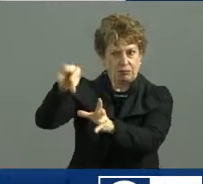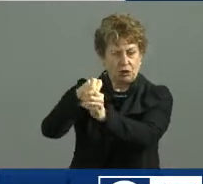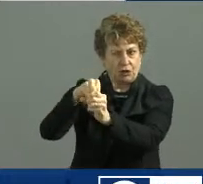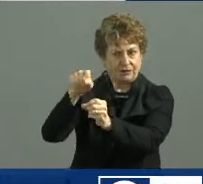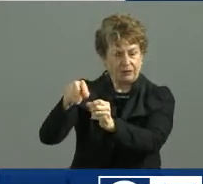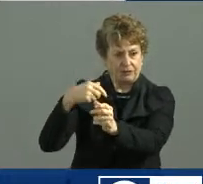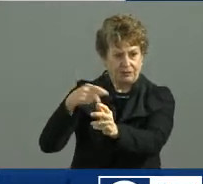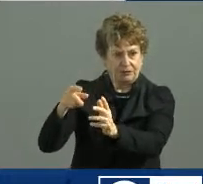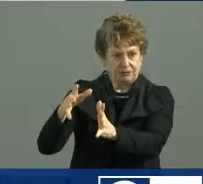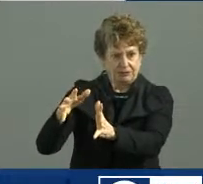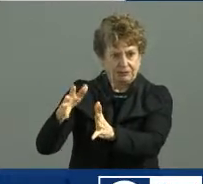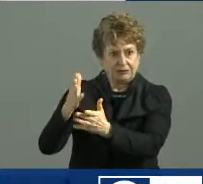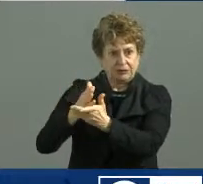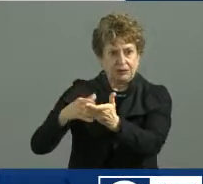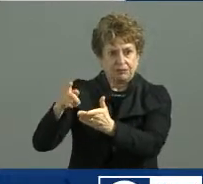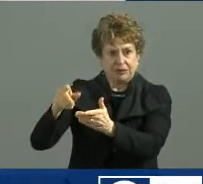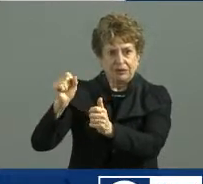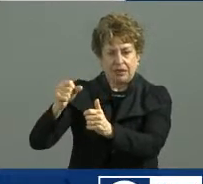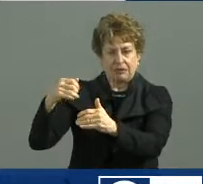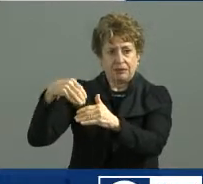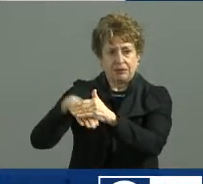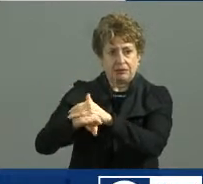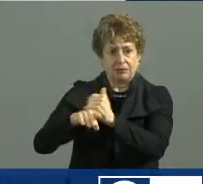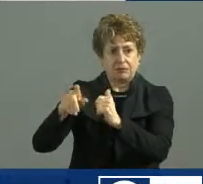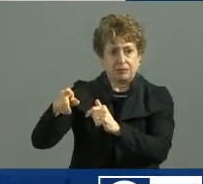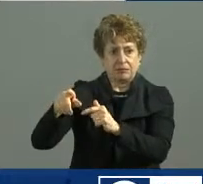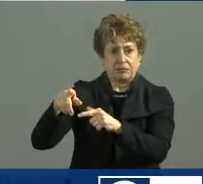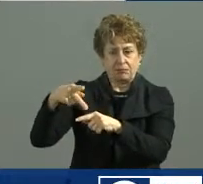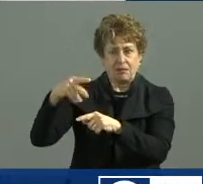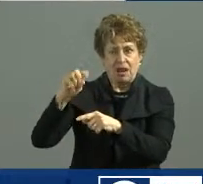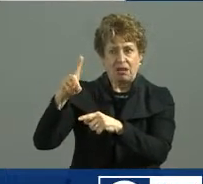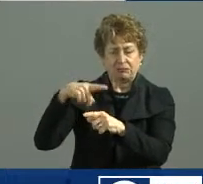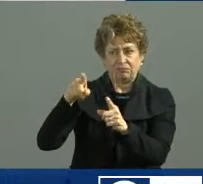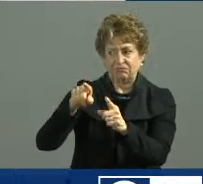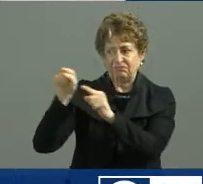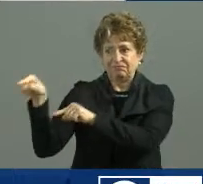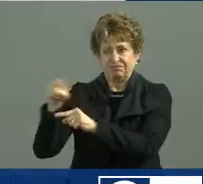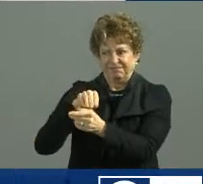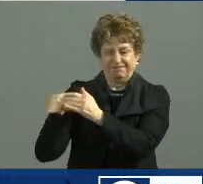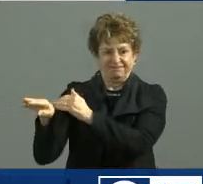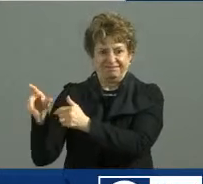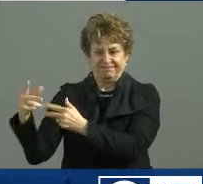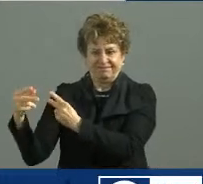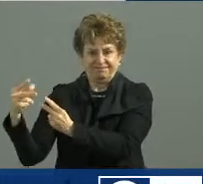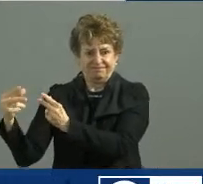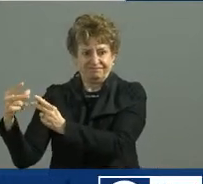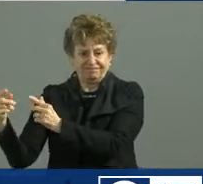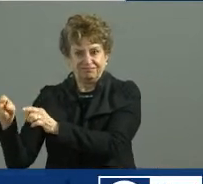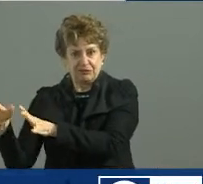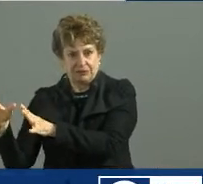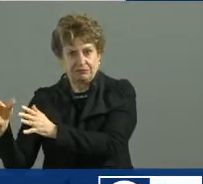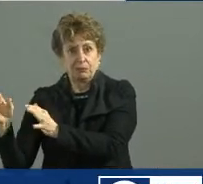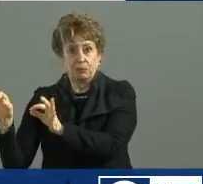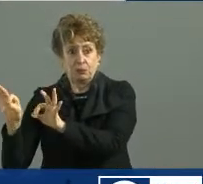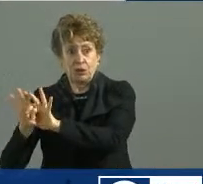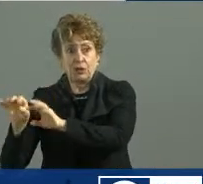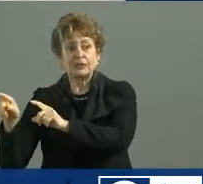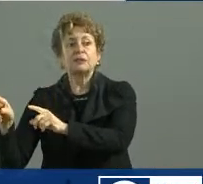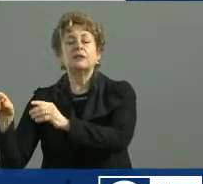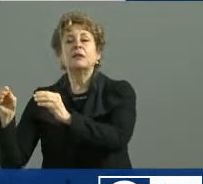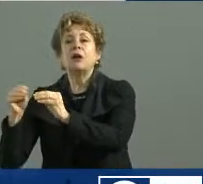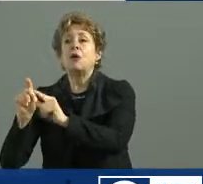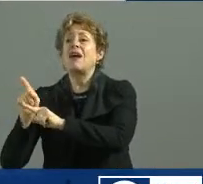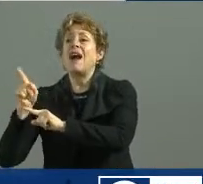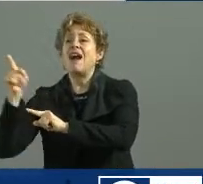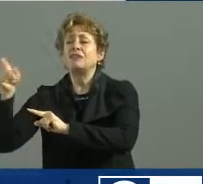vaccination pods. We are working with ADOA to see if we can get vaccine to some of those more rural areas to get the healthcare workers vaccinated